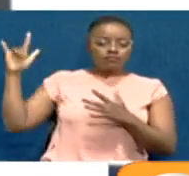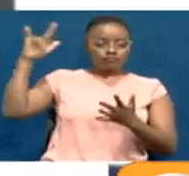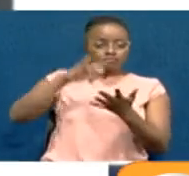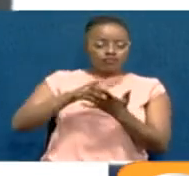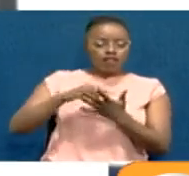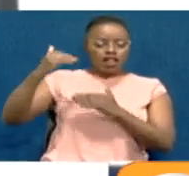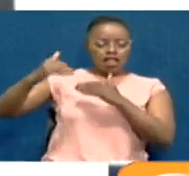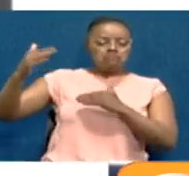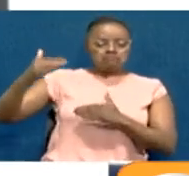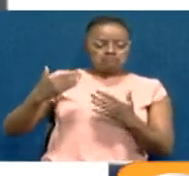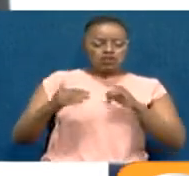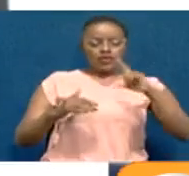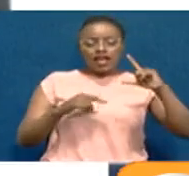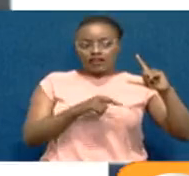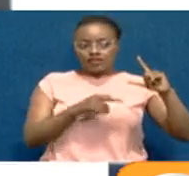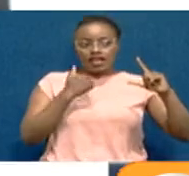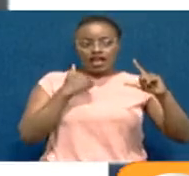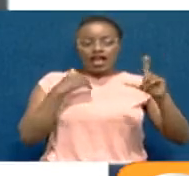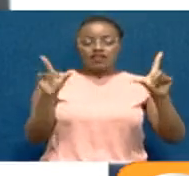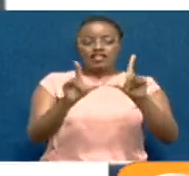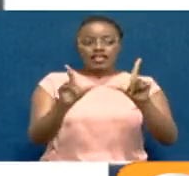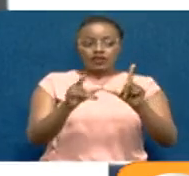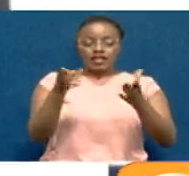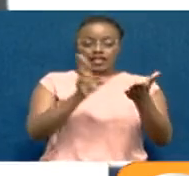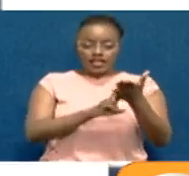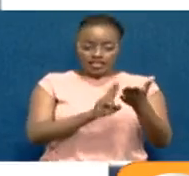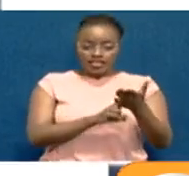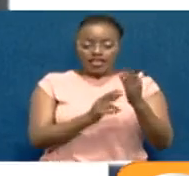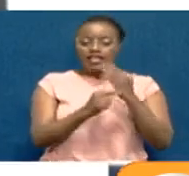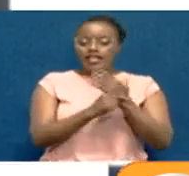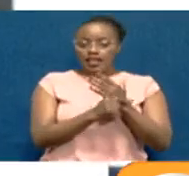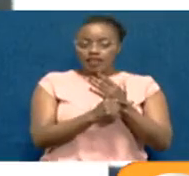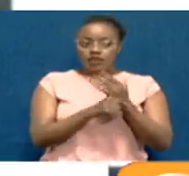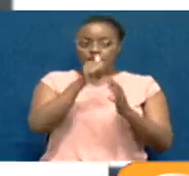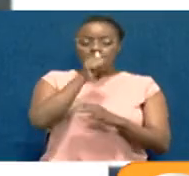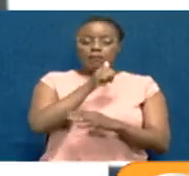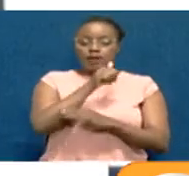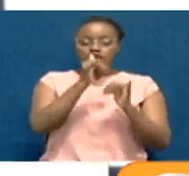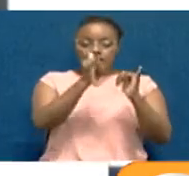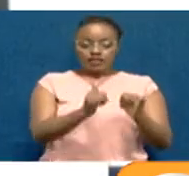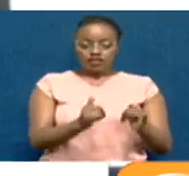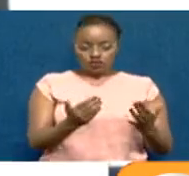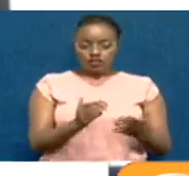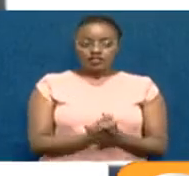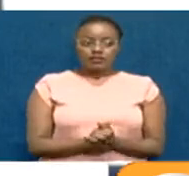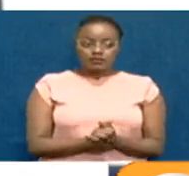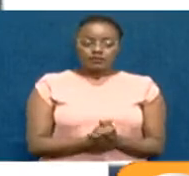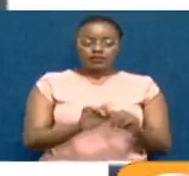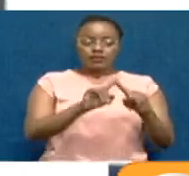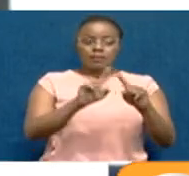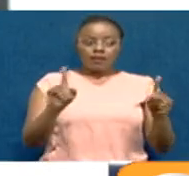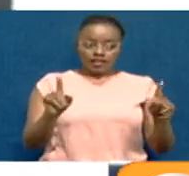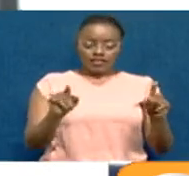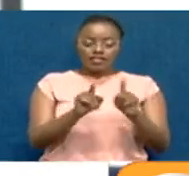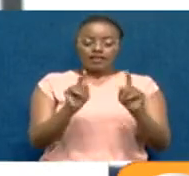here had a title deed registered in the name of a private individual. But as part